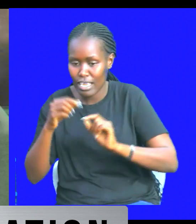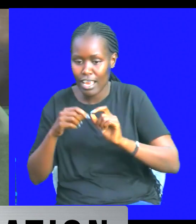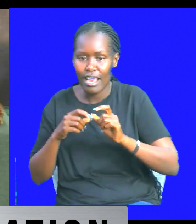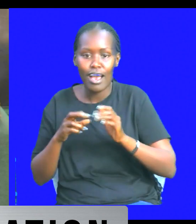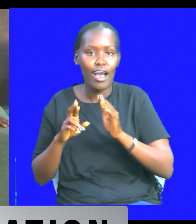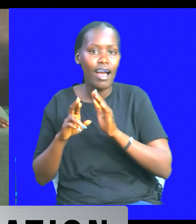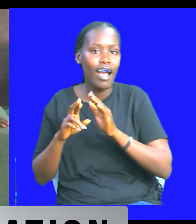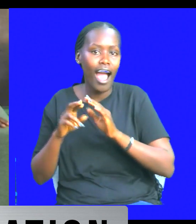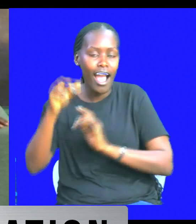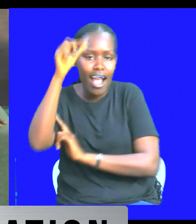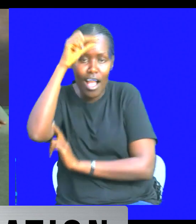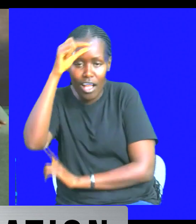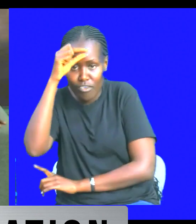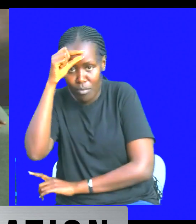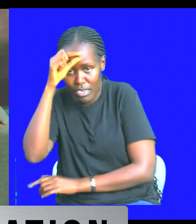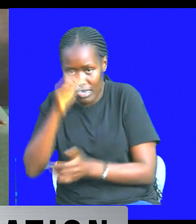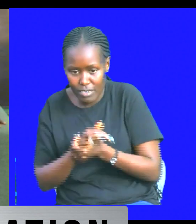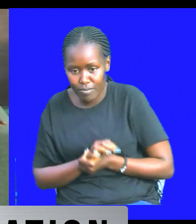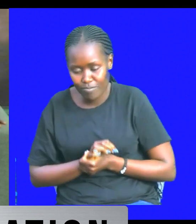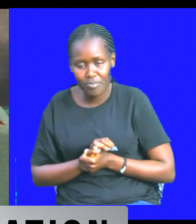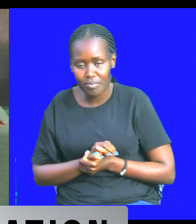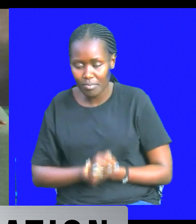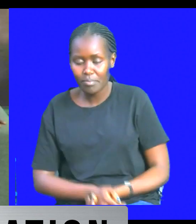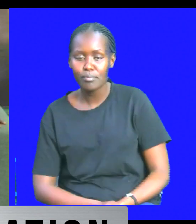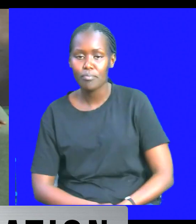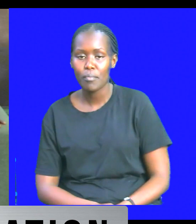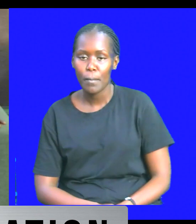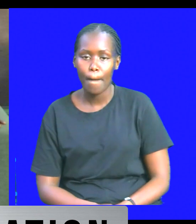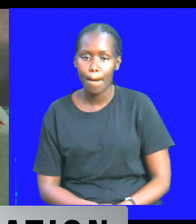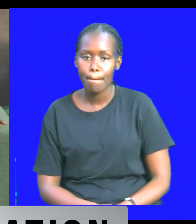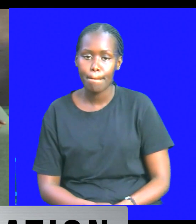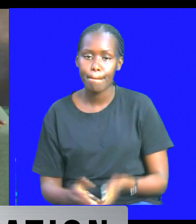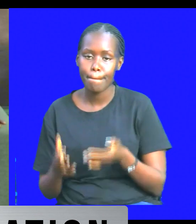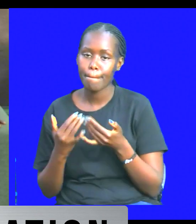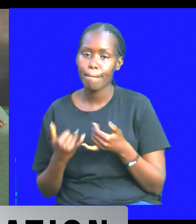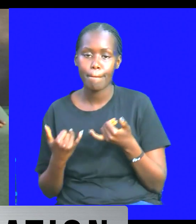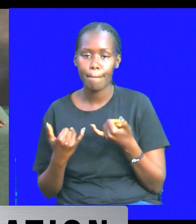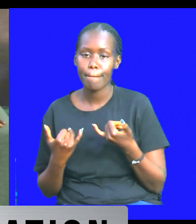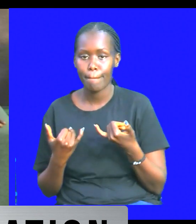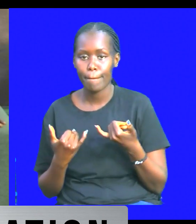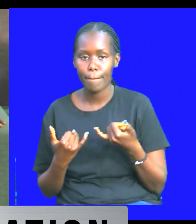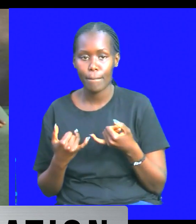chini Rais William Samoei Ruto. chini ya uongozi. Okay. Yeah. Now,